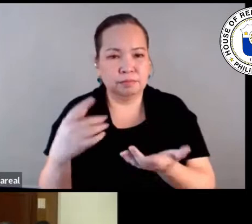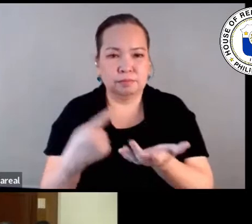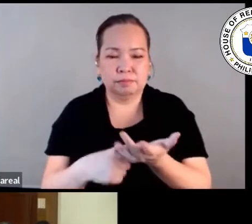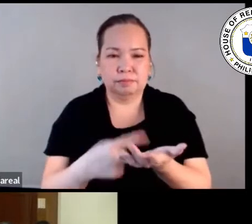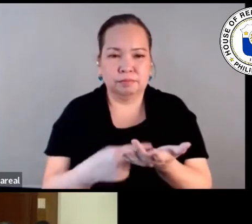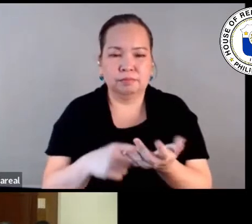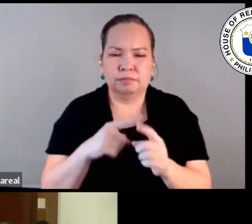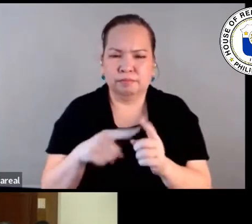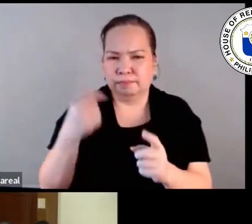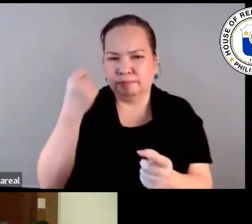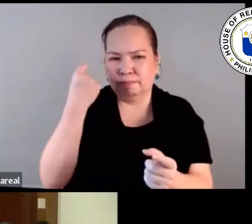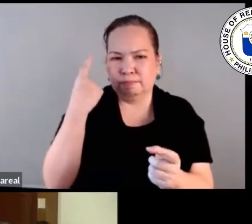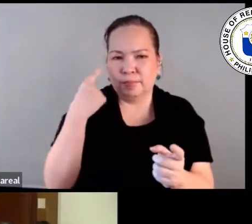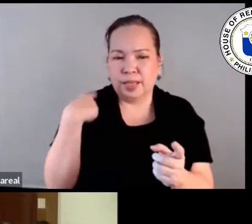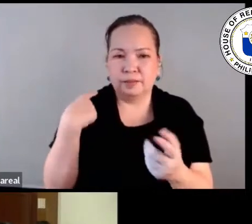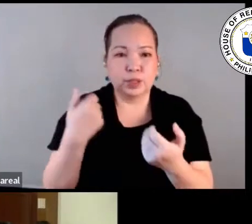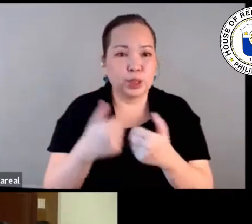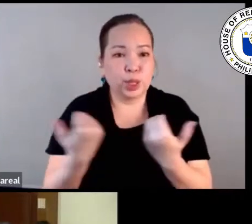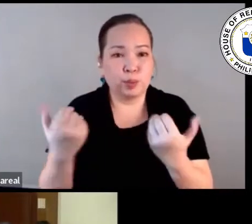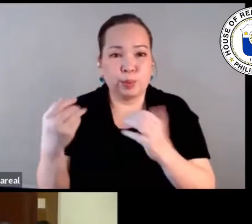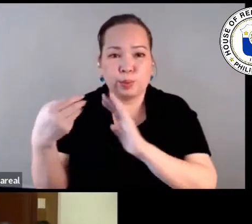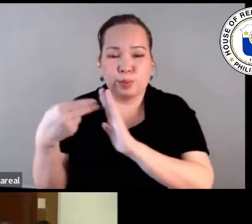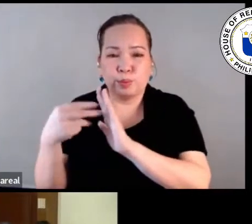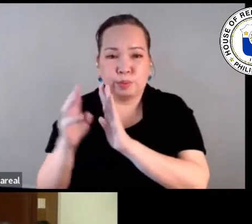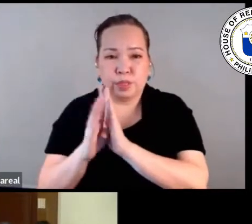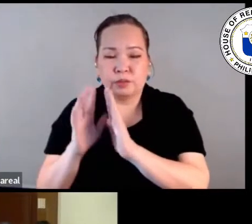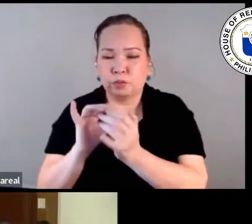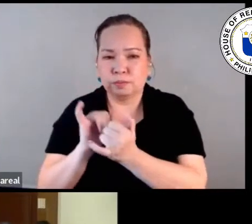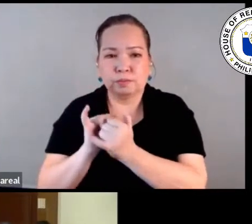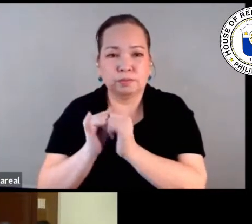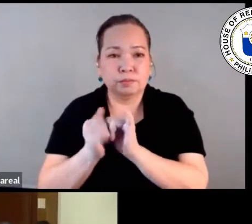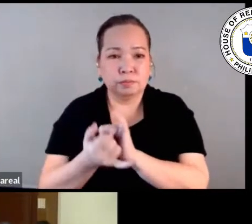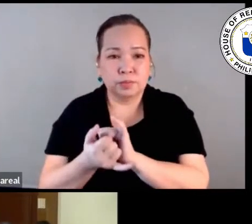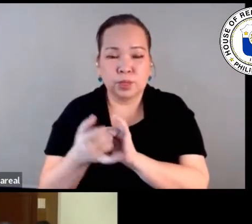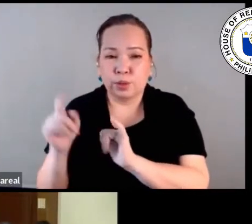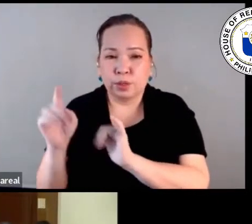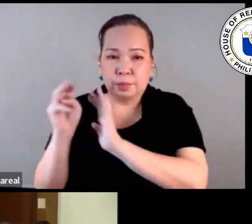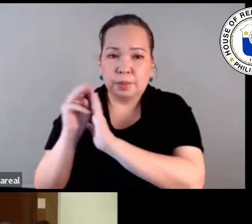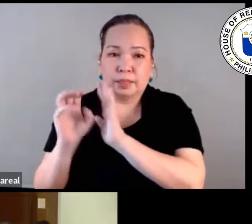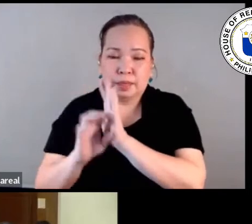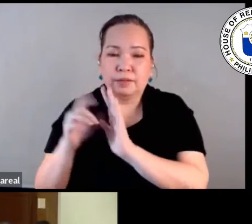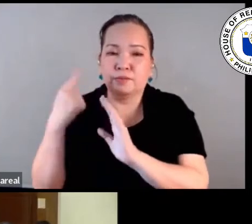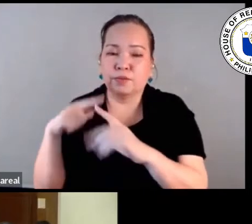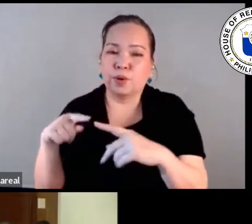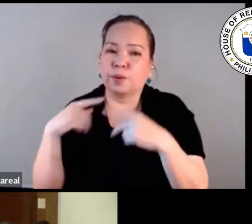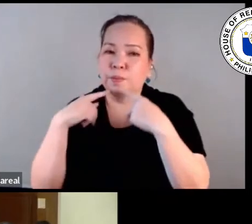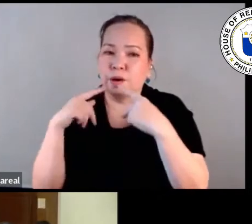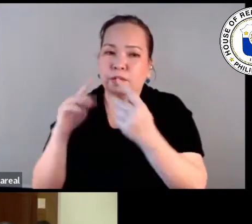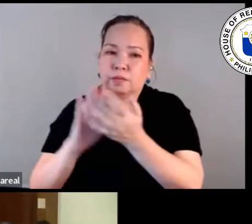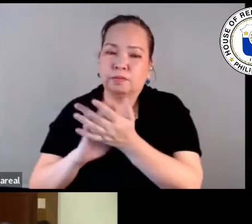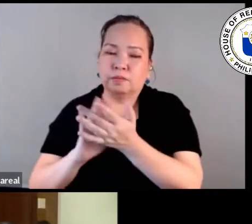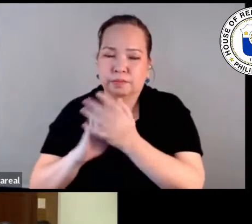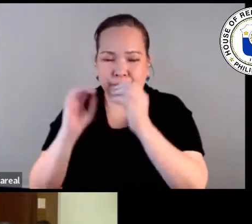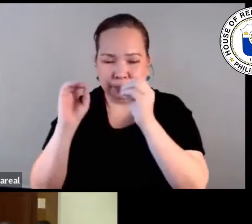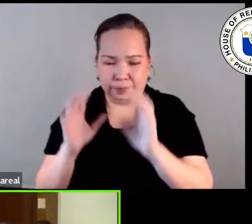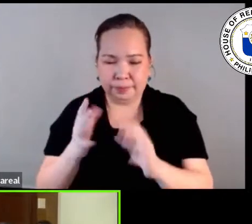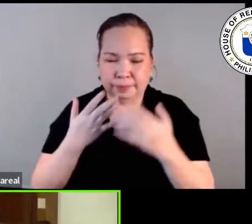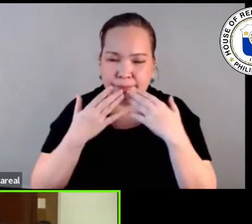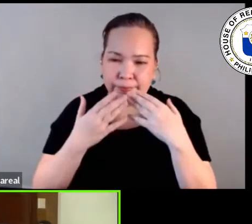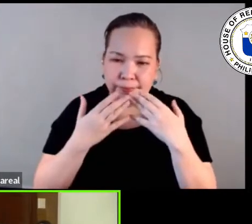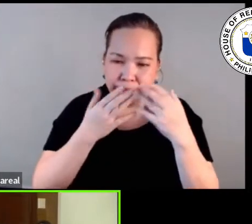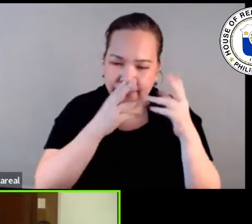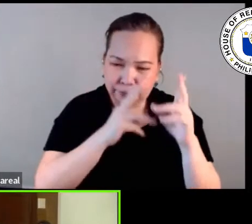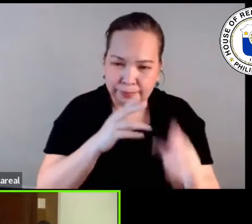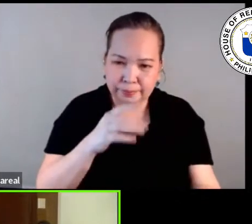I understand po there is a separate bill po, no, for the amendments of the existing Magna Carta for public school teachers. Mr. Chair, thank you po. Thank